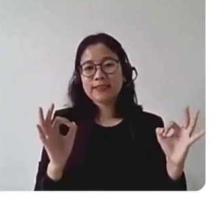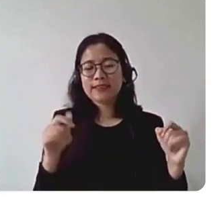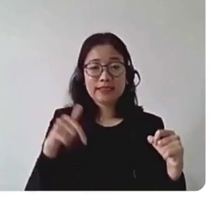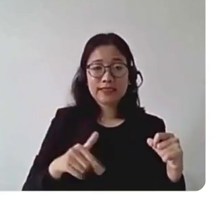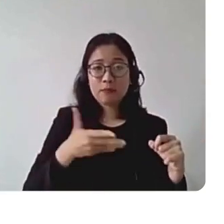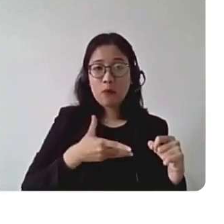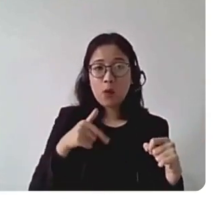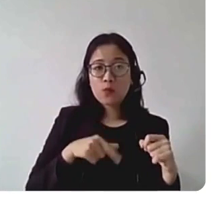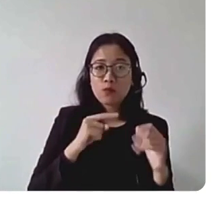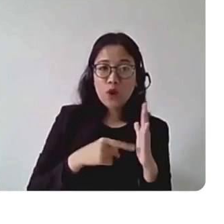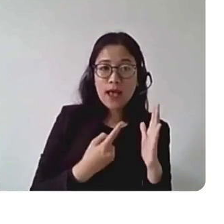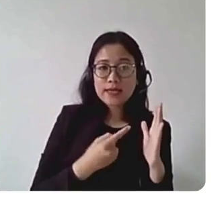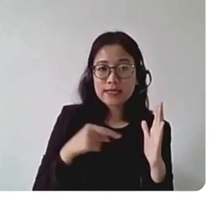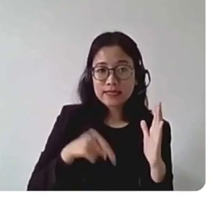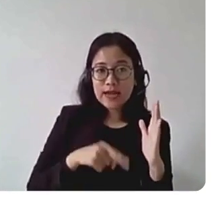duty